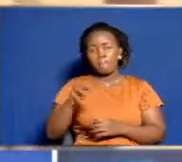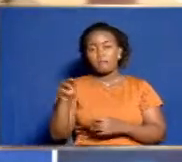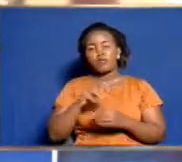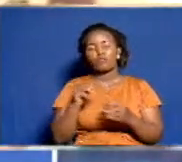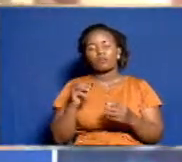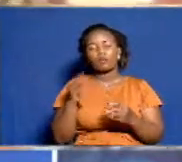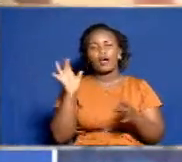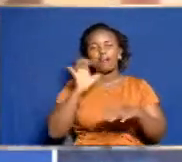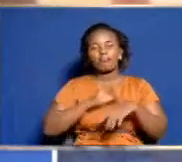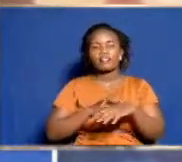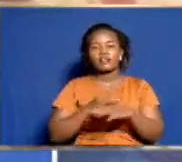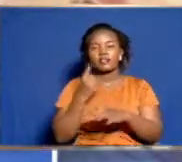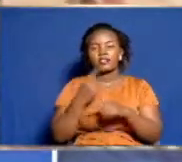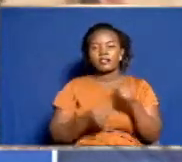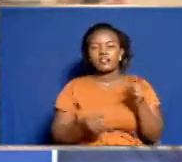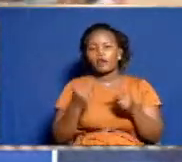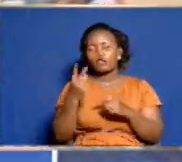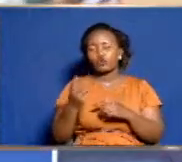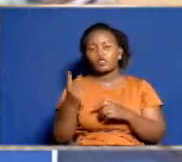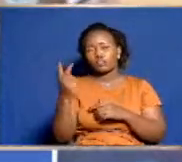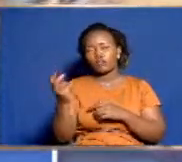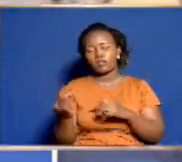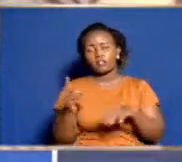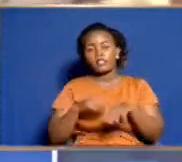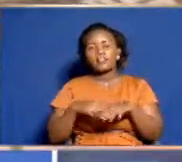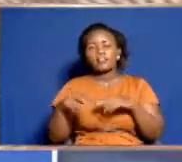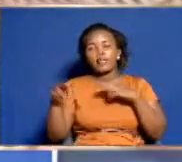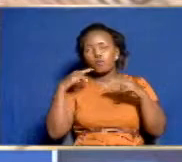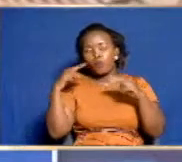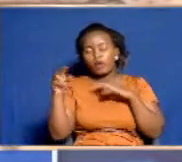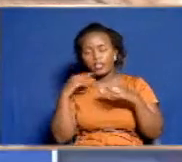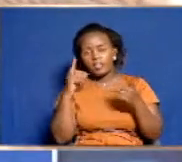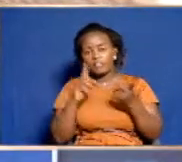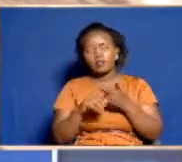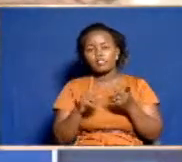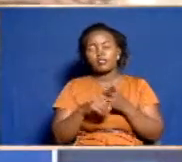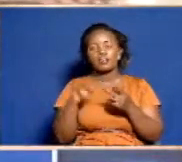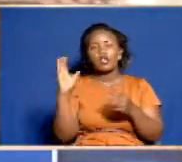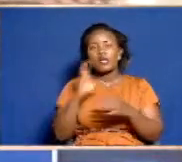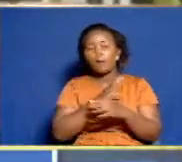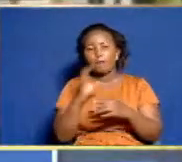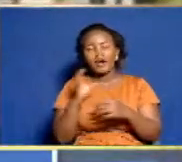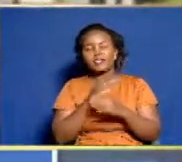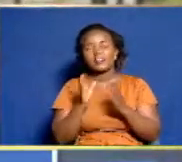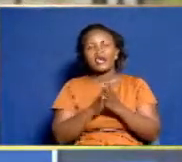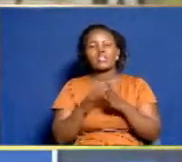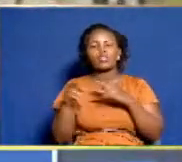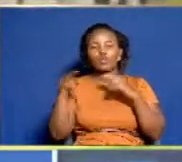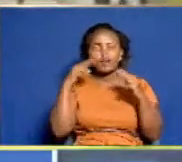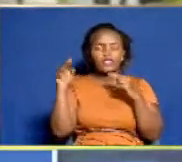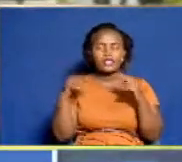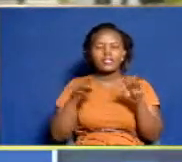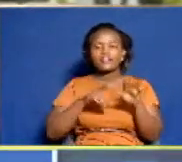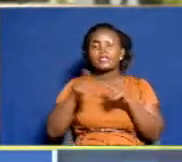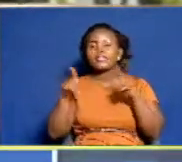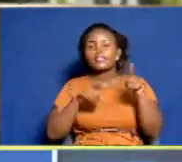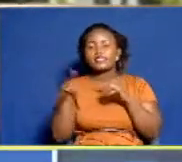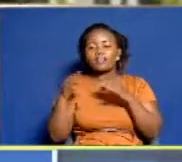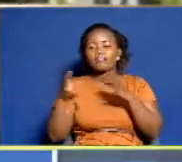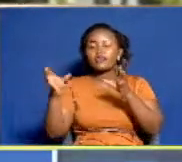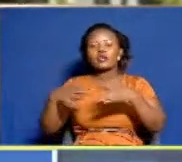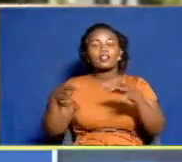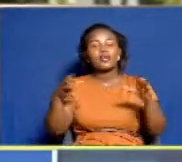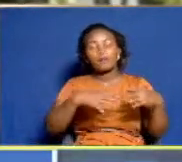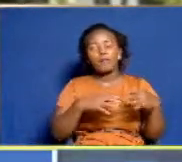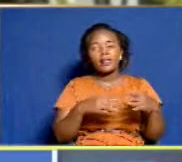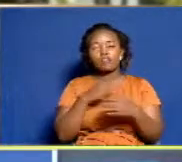affected in the year 2020, as hotels, bars and restaurants, tour operators, airlines, travel agents and their suppliers